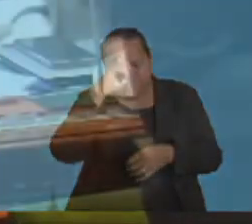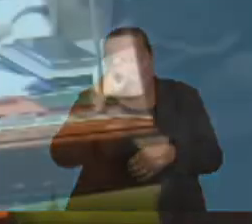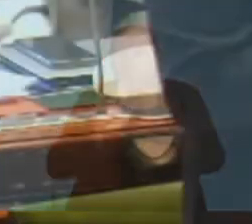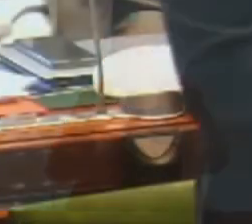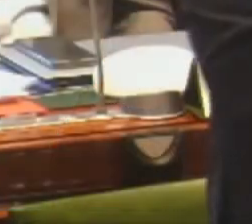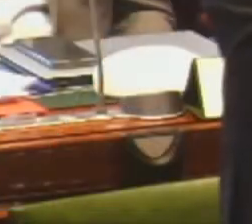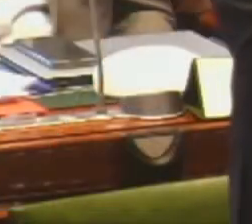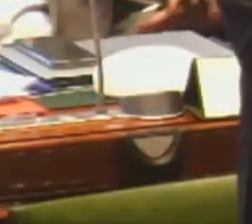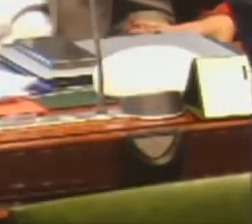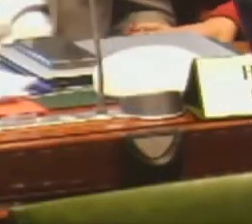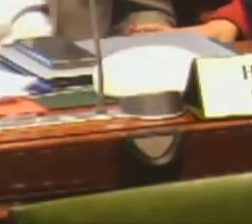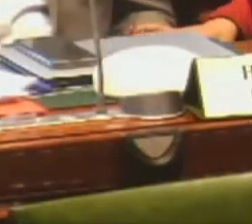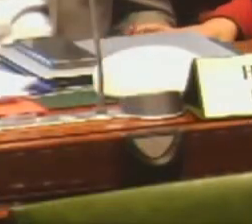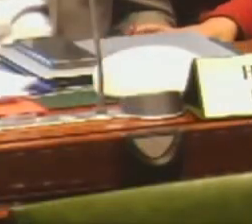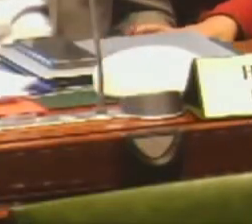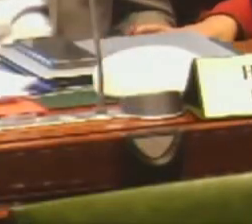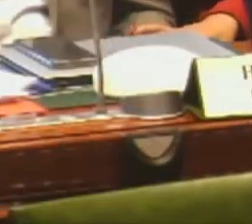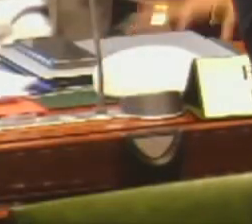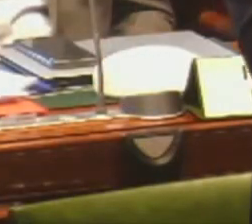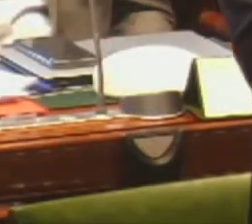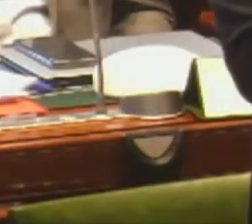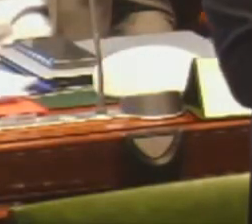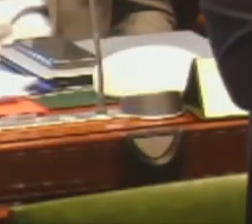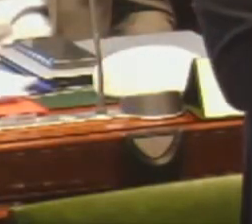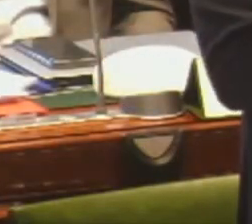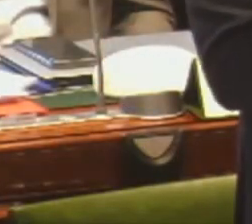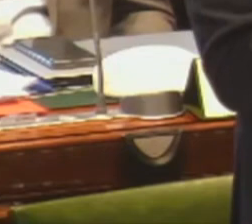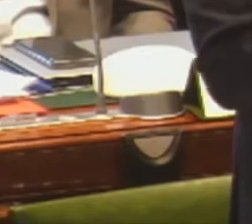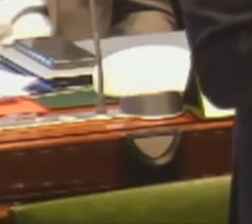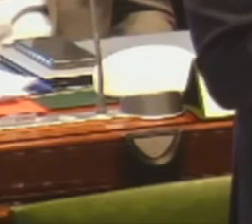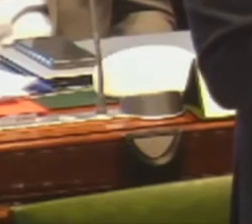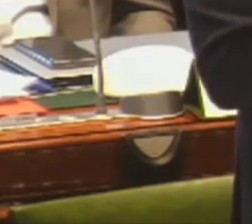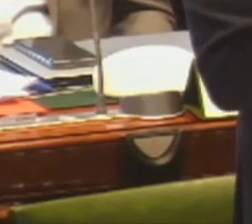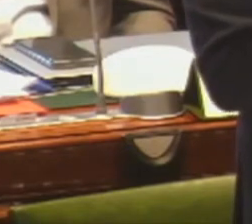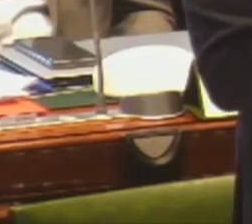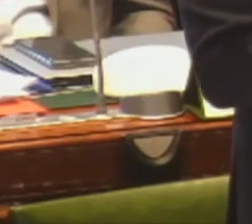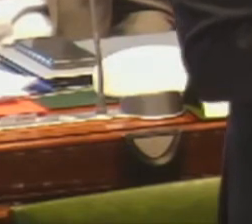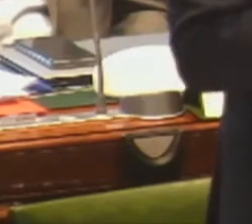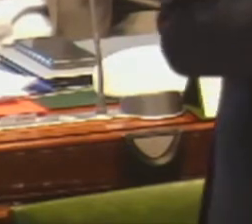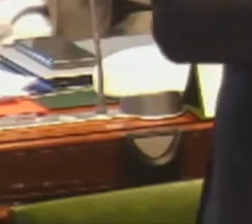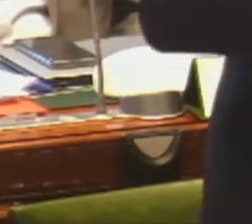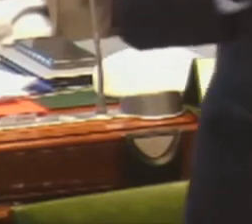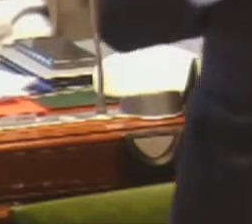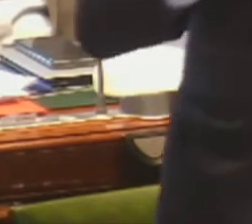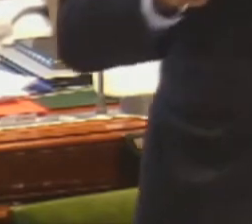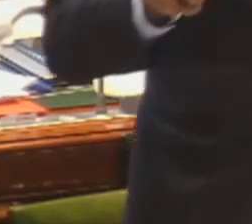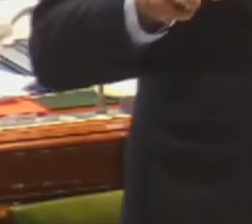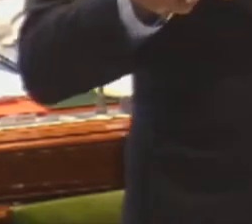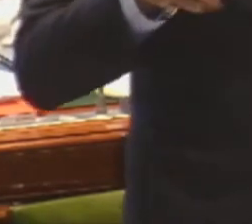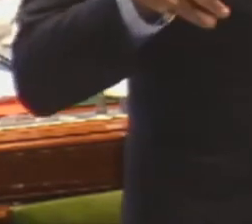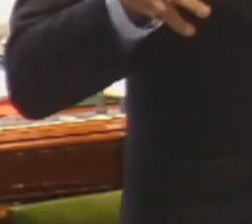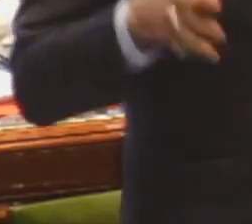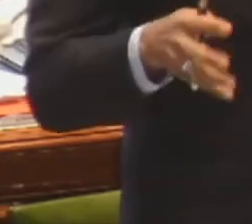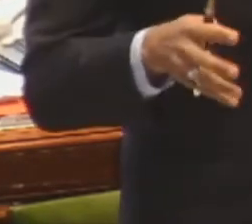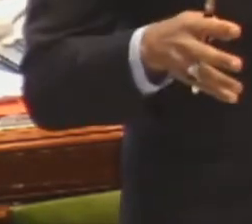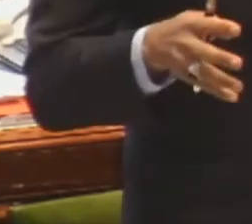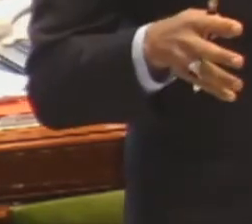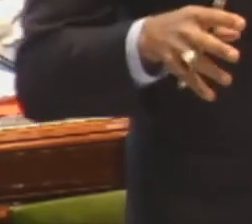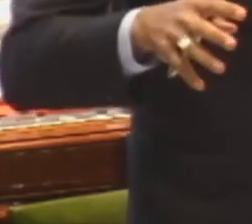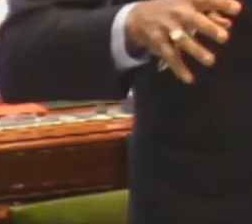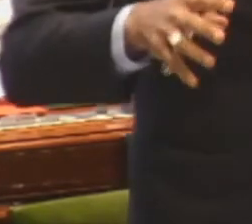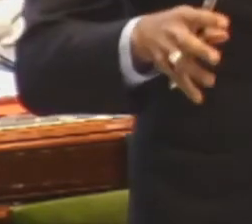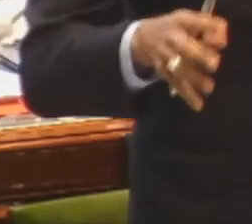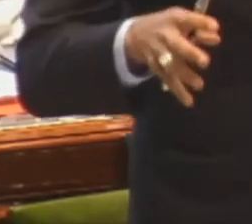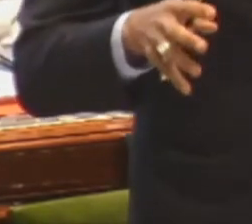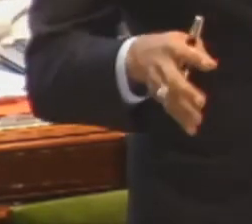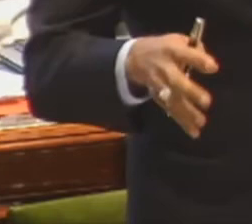Because we have to. It's a two-pronged approach, Mr. Speaker, sir. You have to invest in the rural areas to